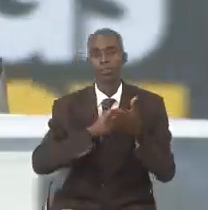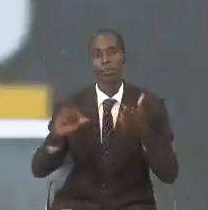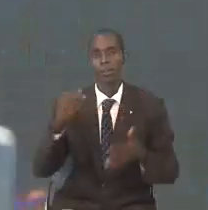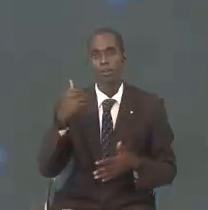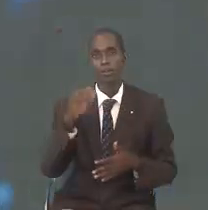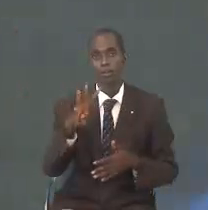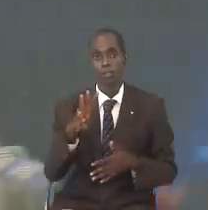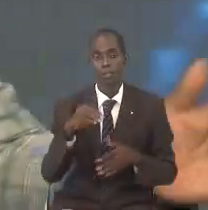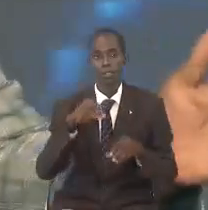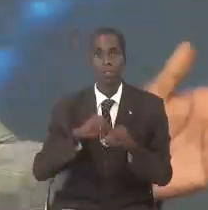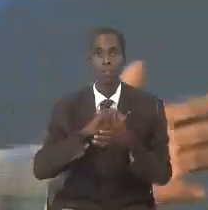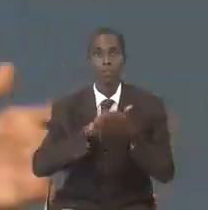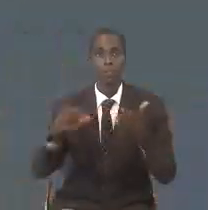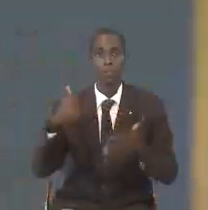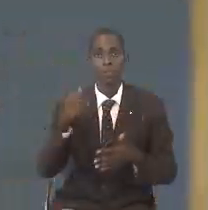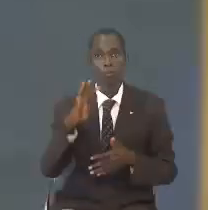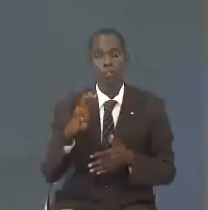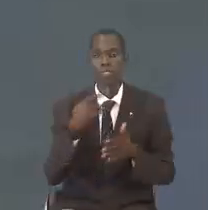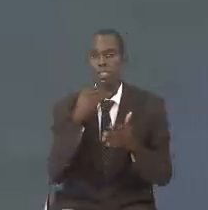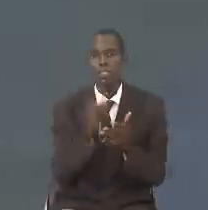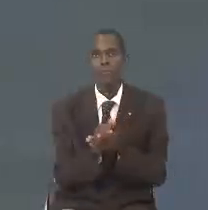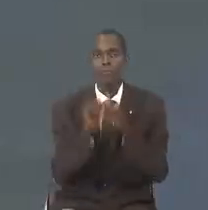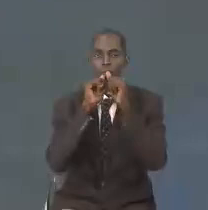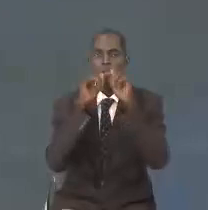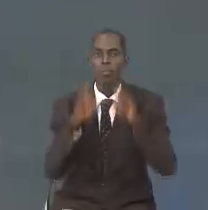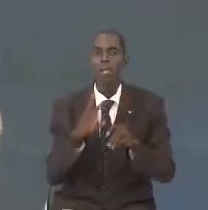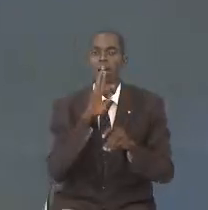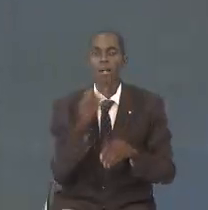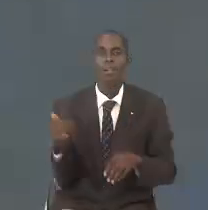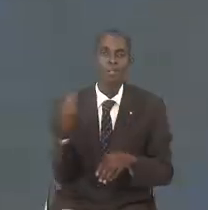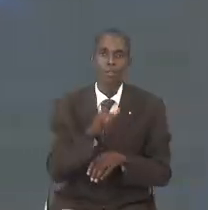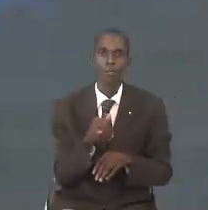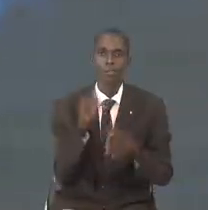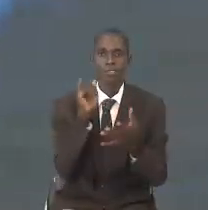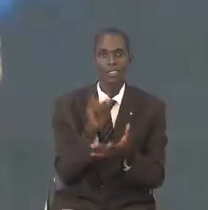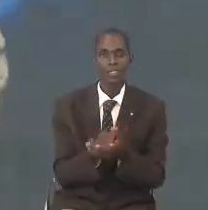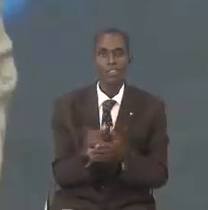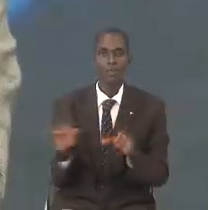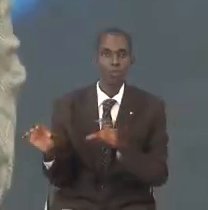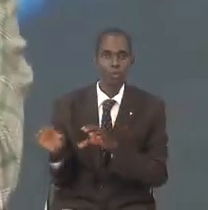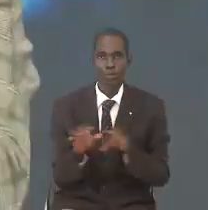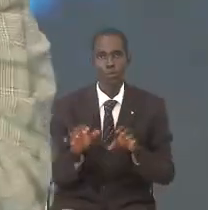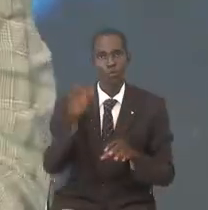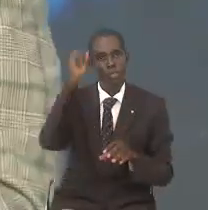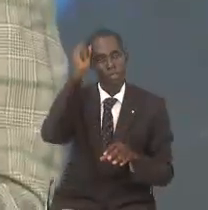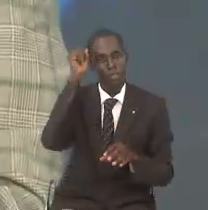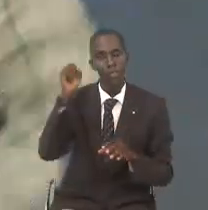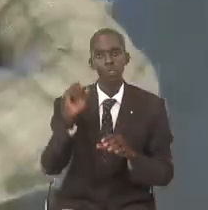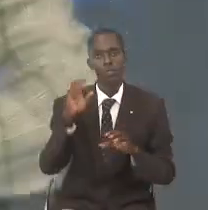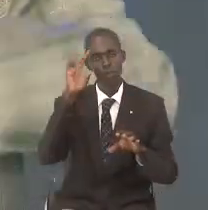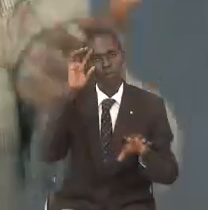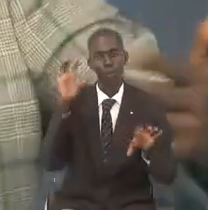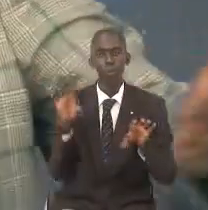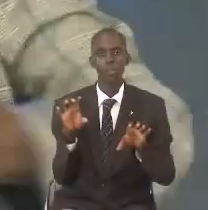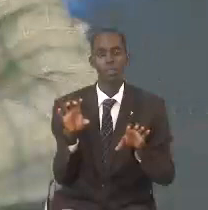in verse 14, blessed are they that do his commandments. Not